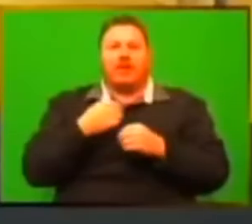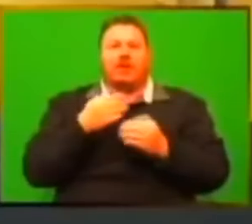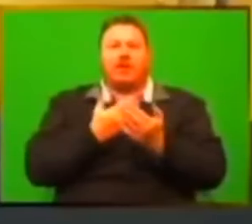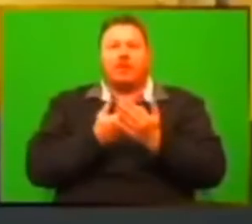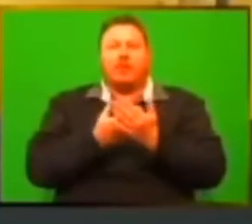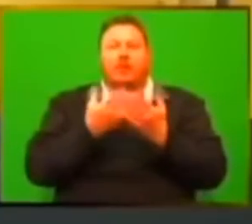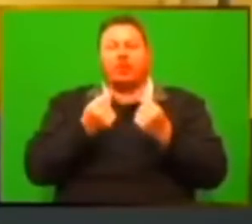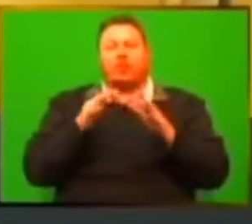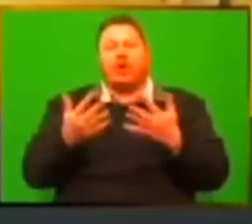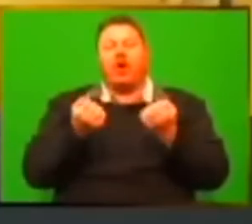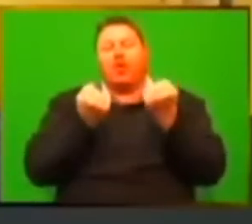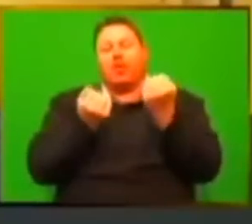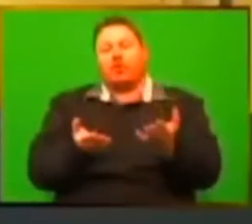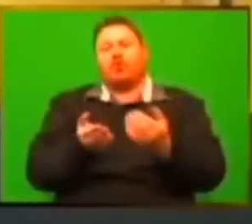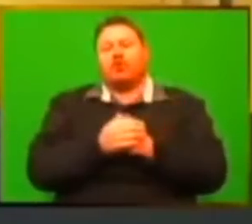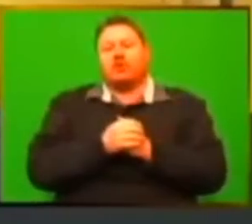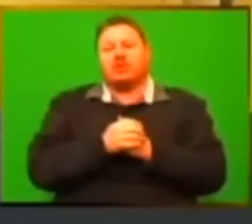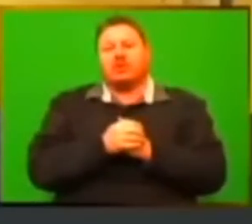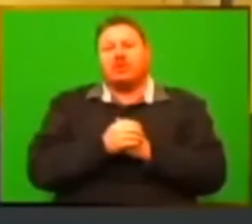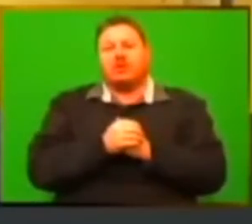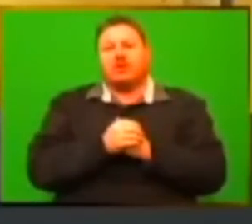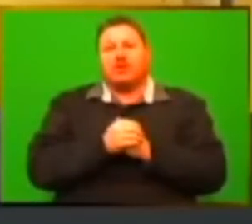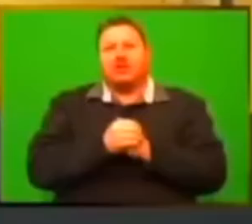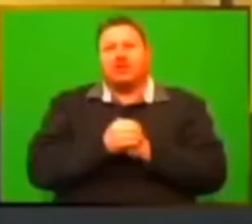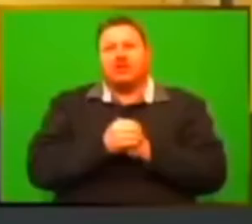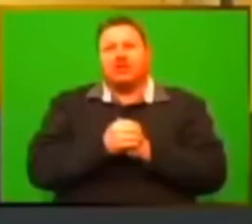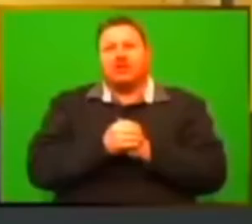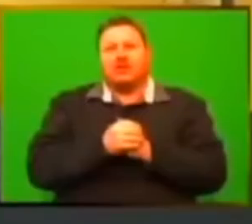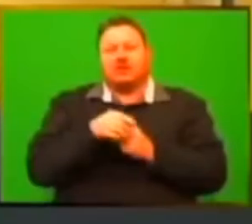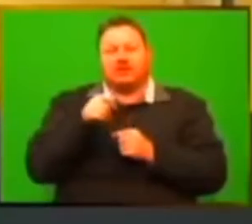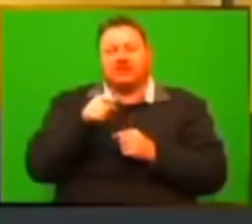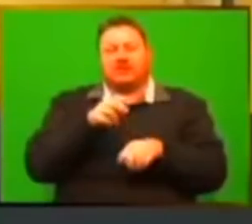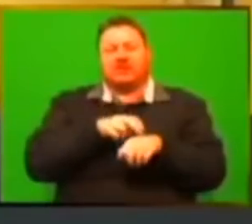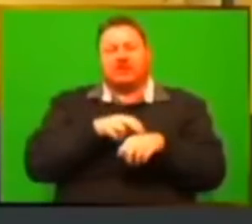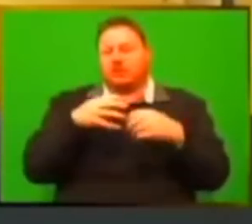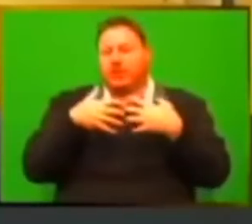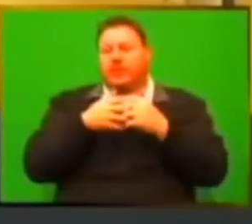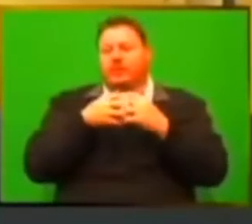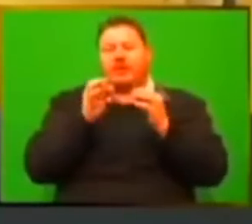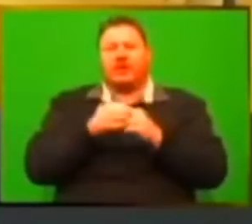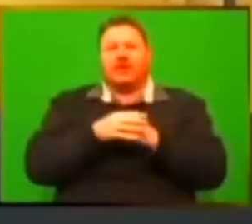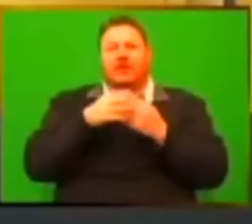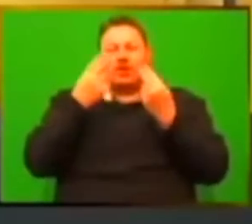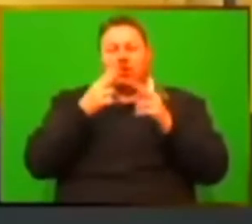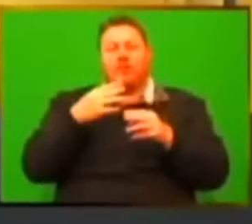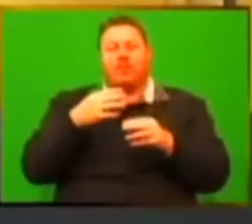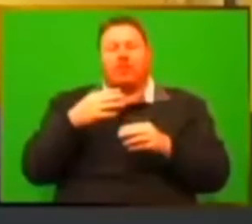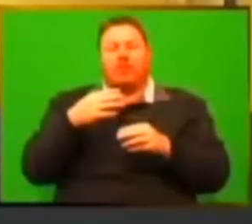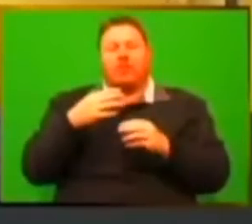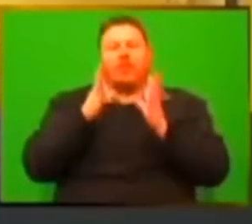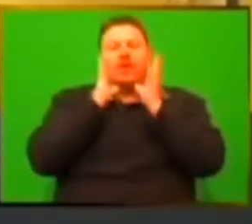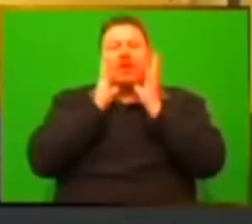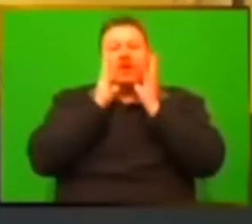by way of a motion, and therefore that has to be substantiated. And therefore, Honorable MALEMA, can you